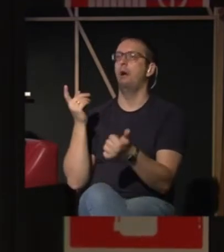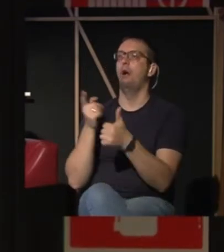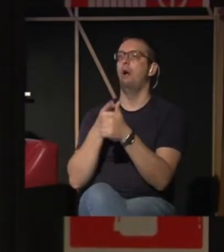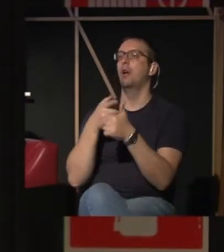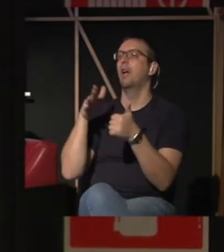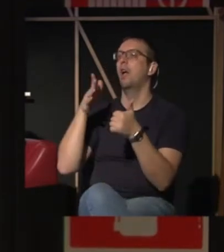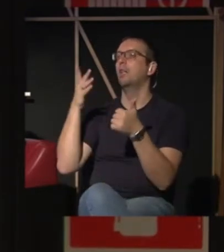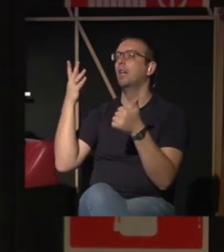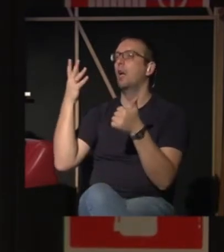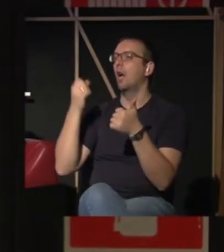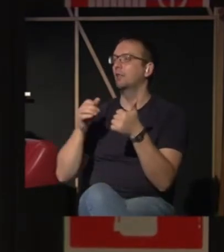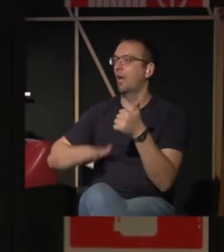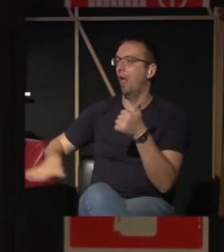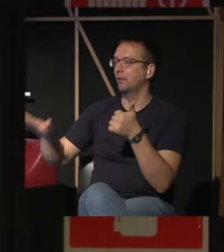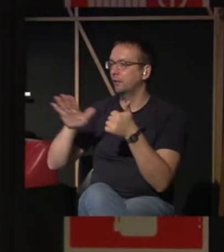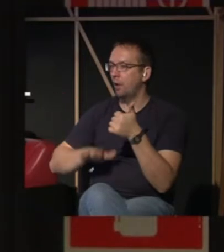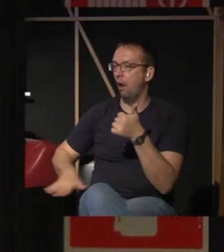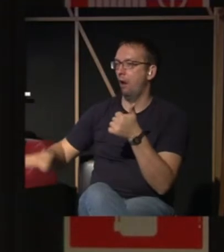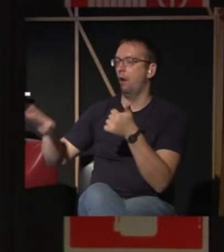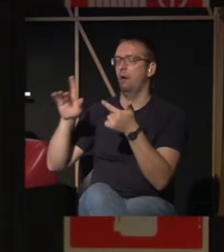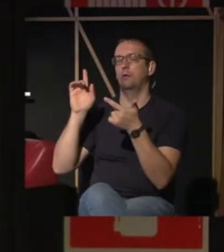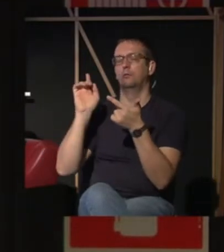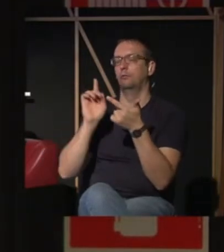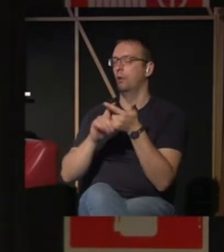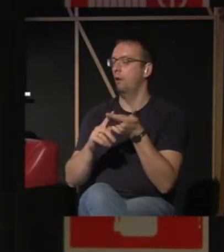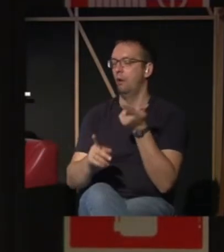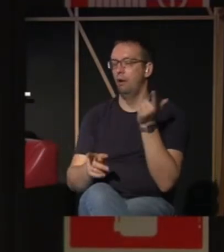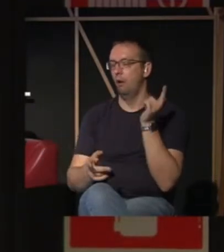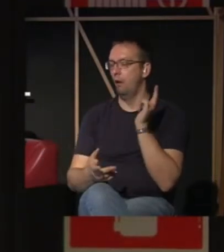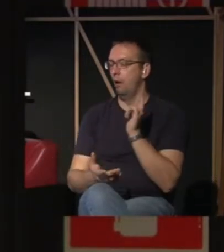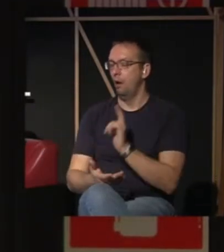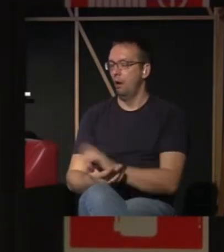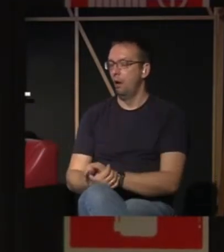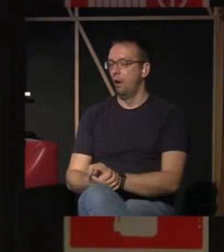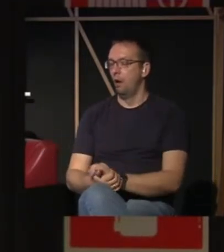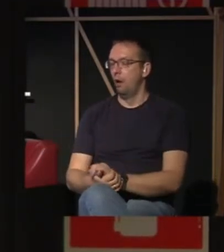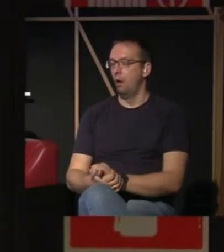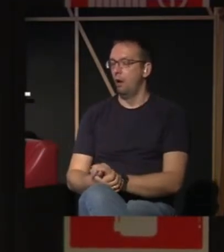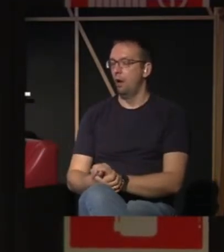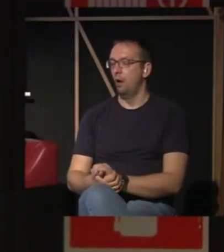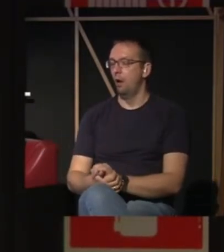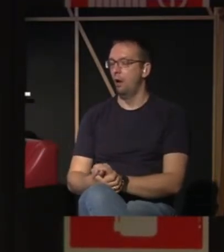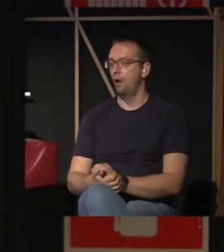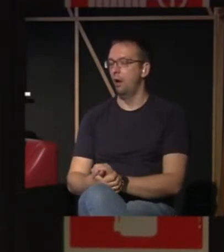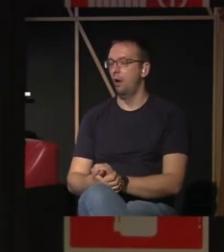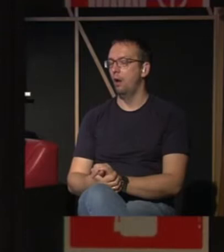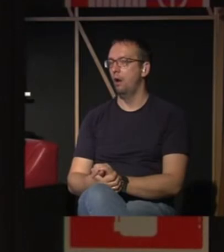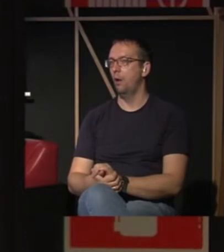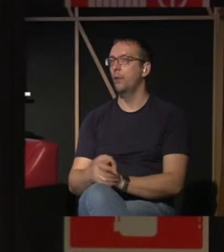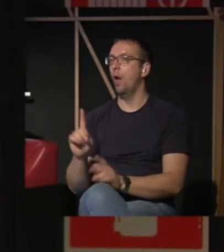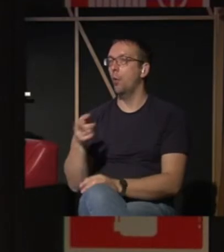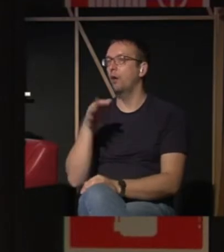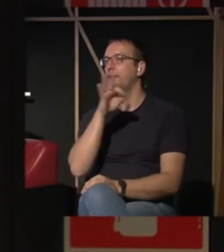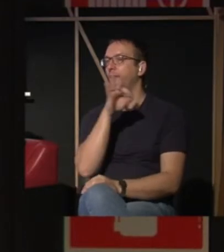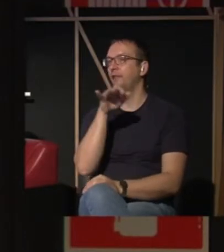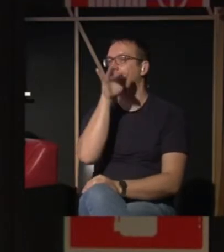have someone who's going to be focusing in FIFA, not only on our tournaments, but also as how we are